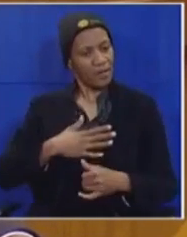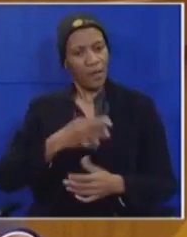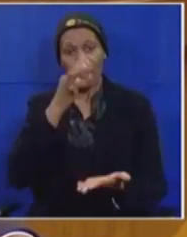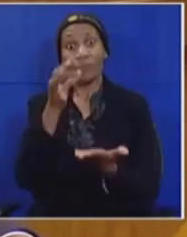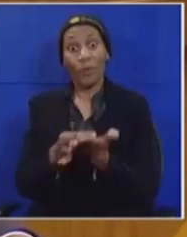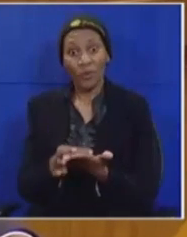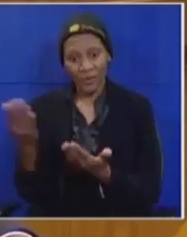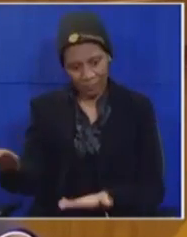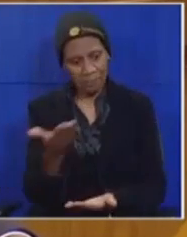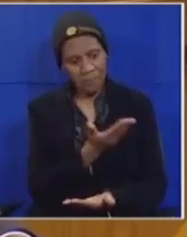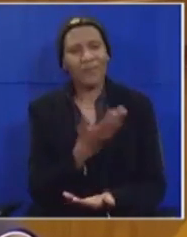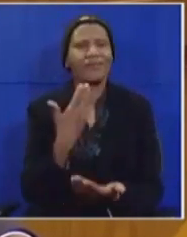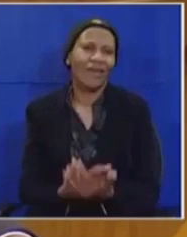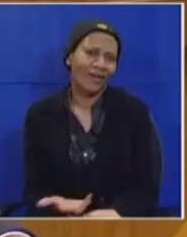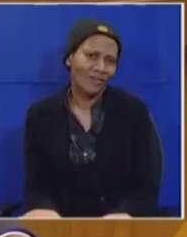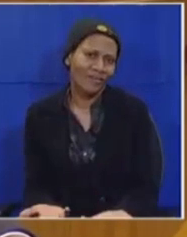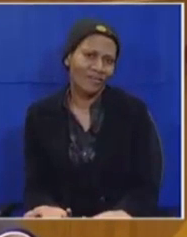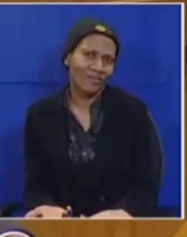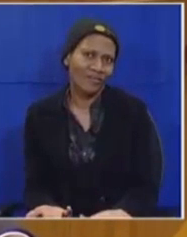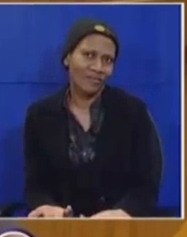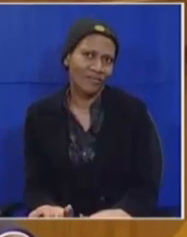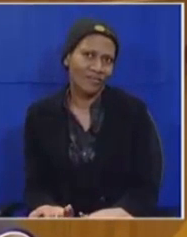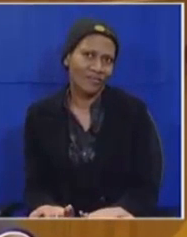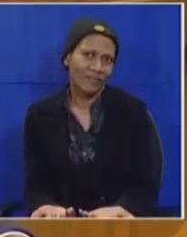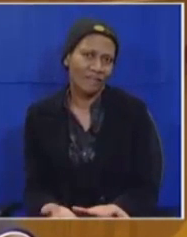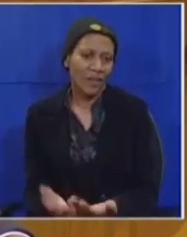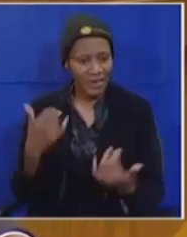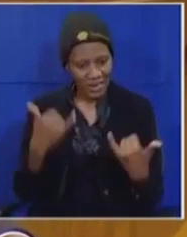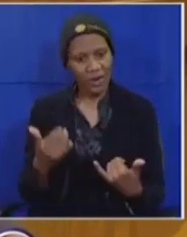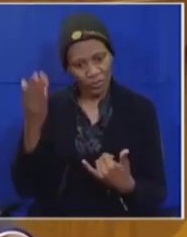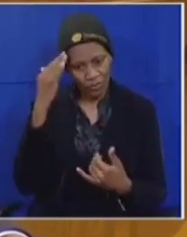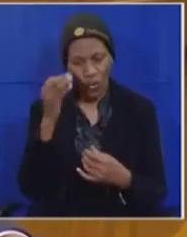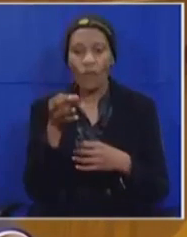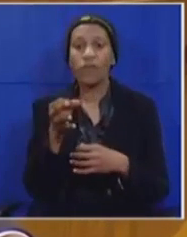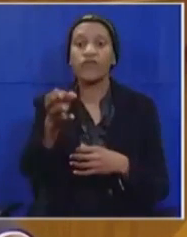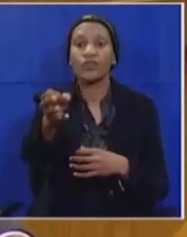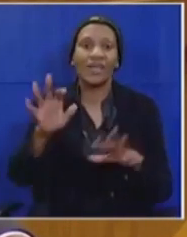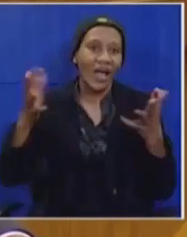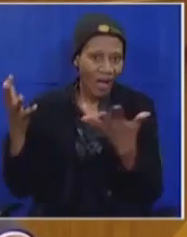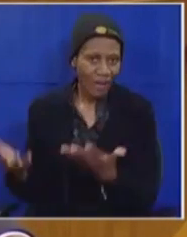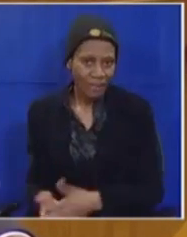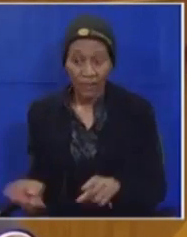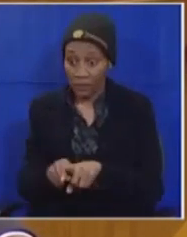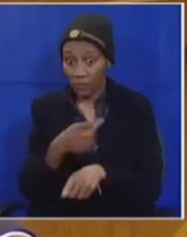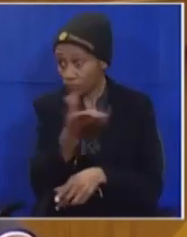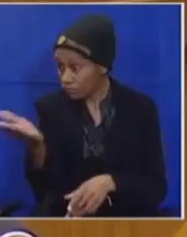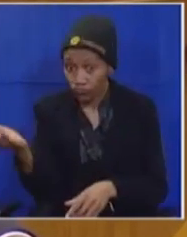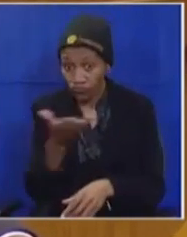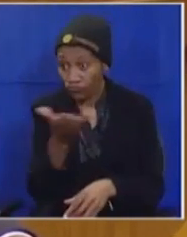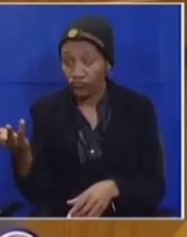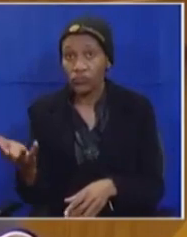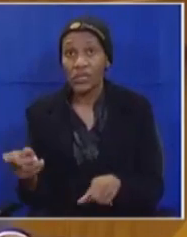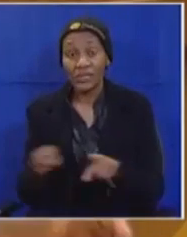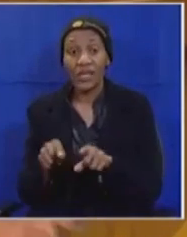on something that we can see where it is leading to. So I would like everyone here, including